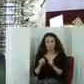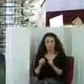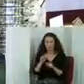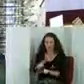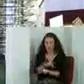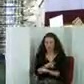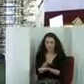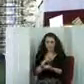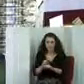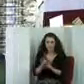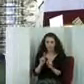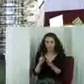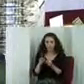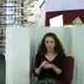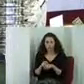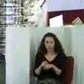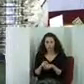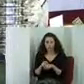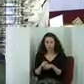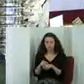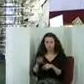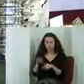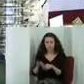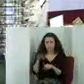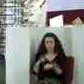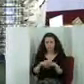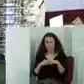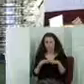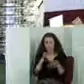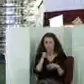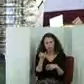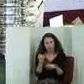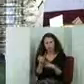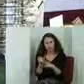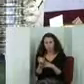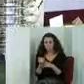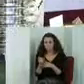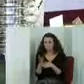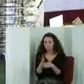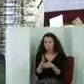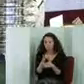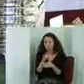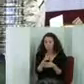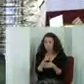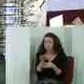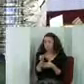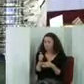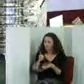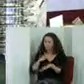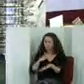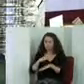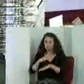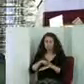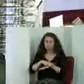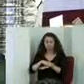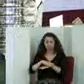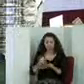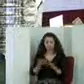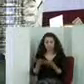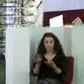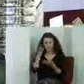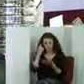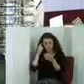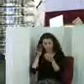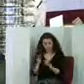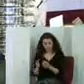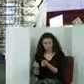and just take a wafer, dip in grape juice, and serve yourself, just between you and God. Whether you decide to come